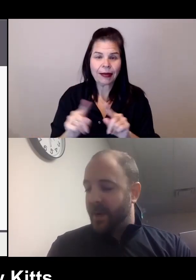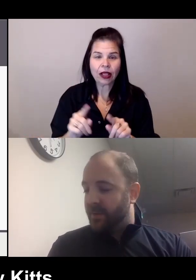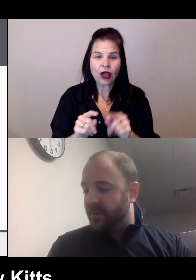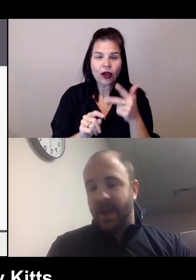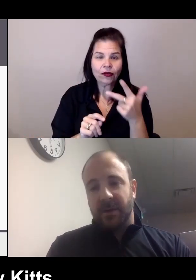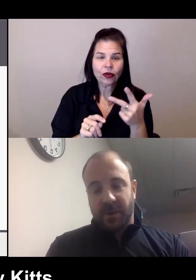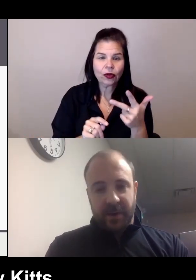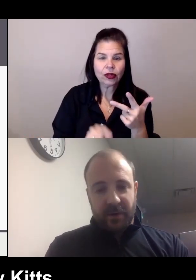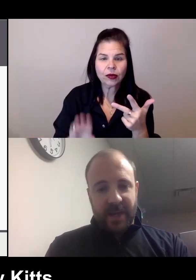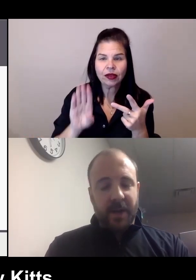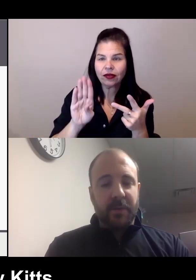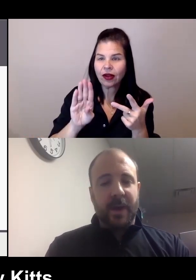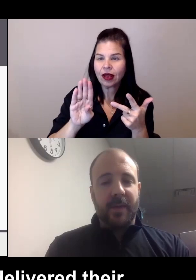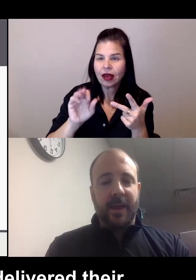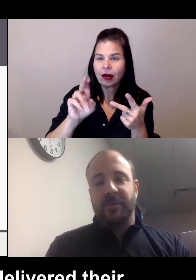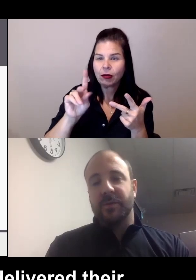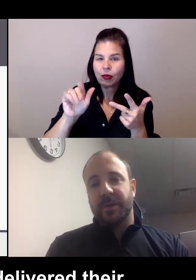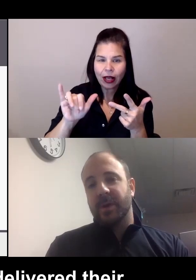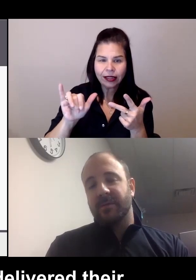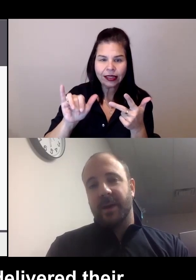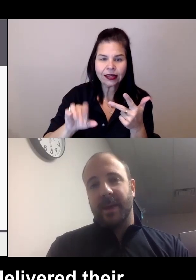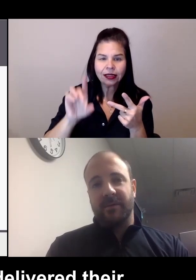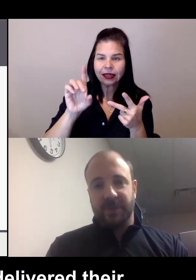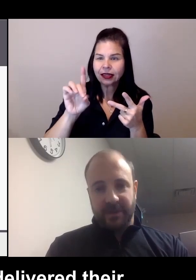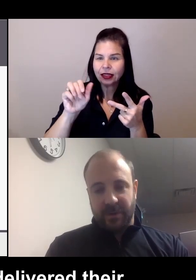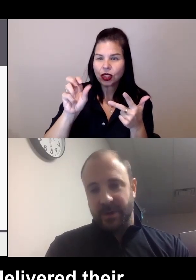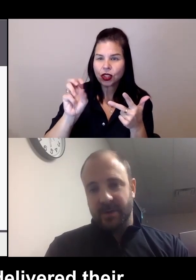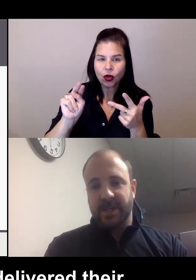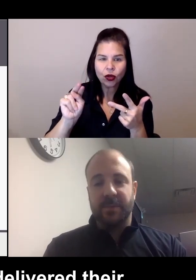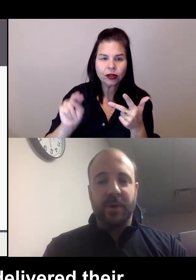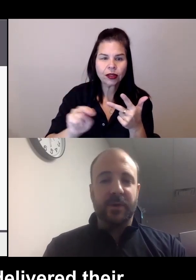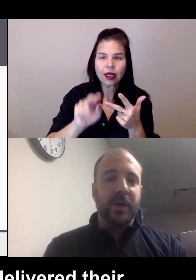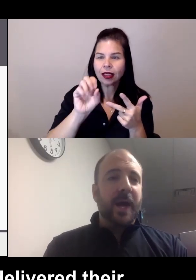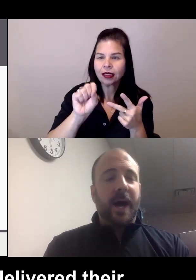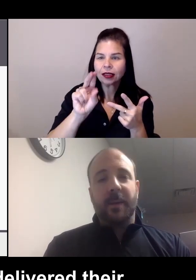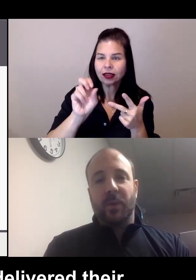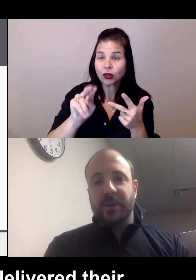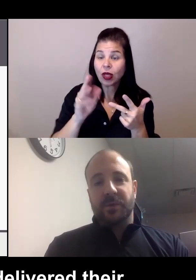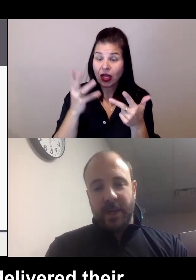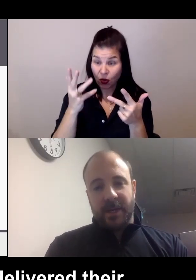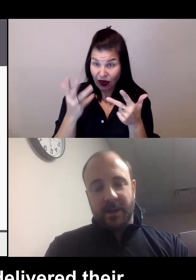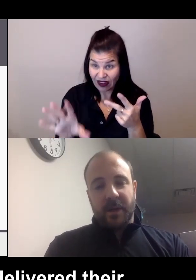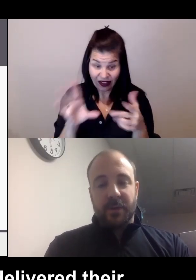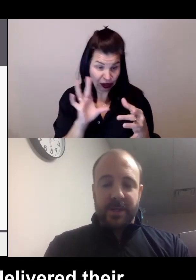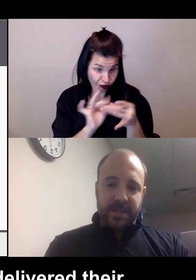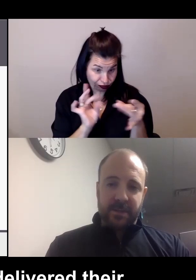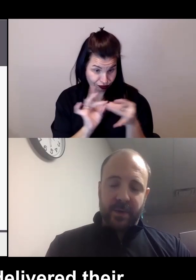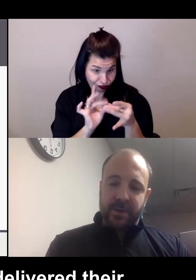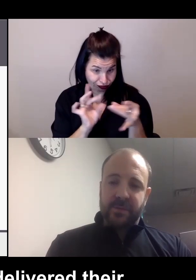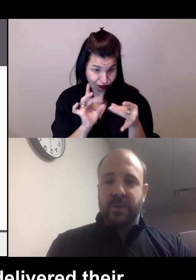Cass Barnes, and Dawn Oviedo. And then after the 3 of them have delivered their testimonials, I'm going to read